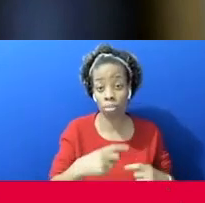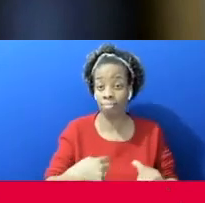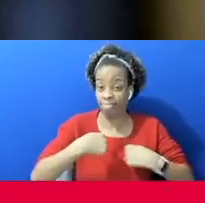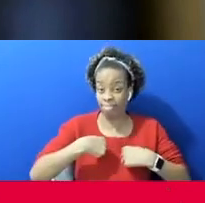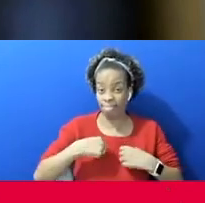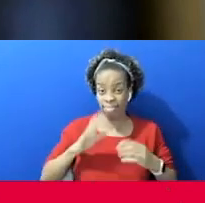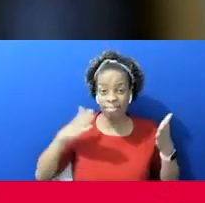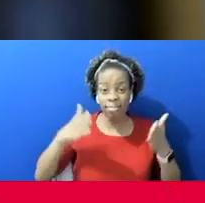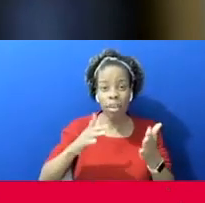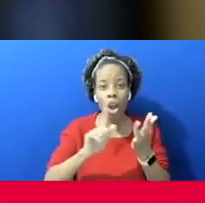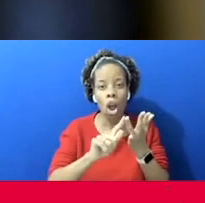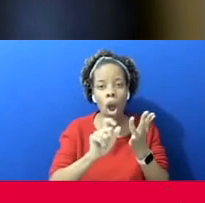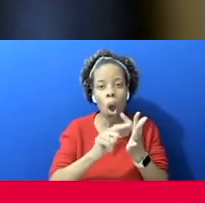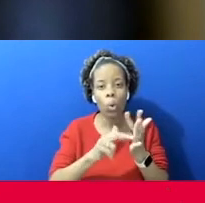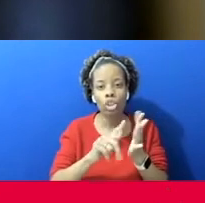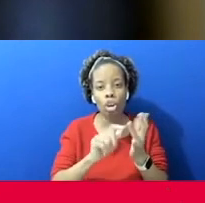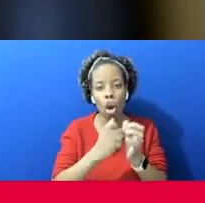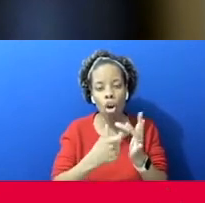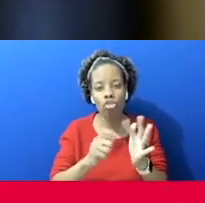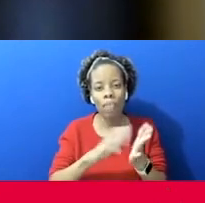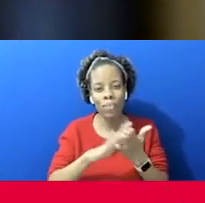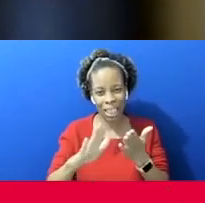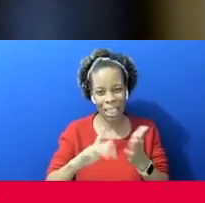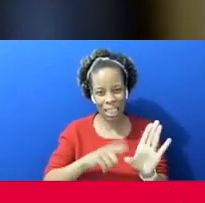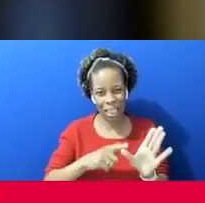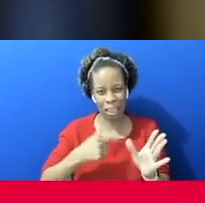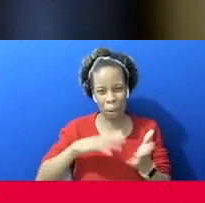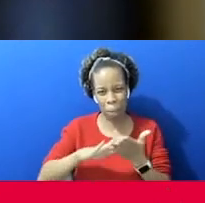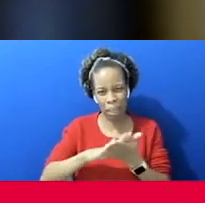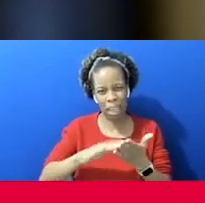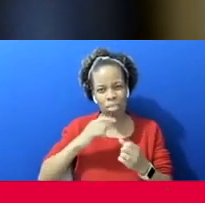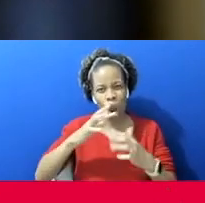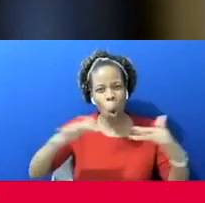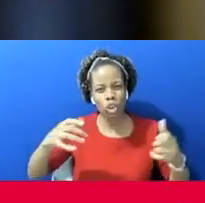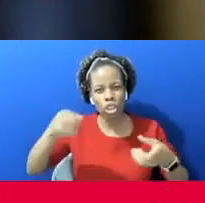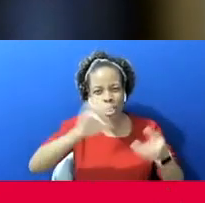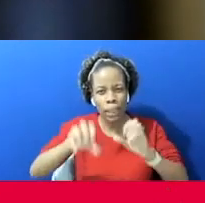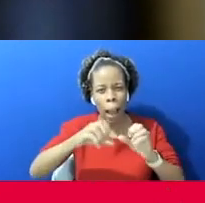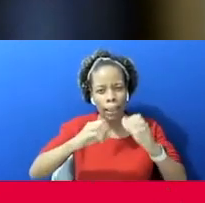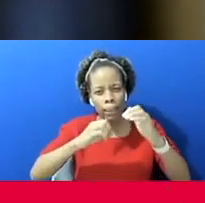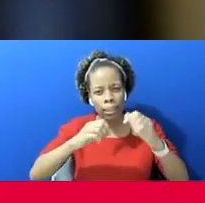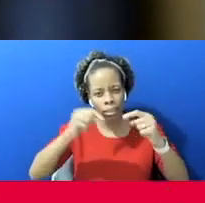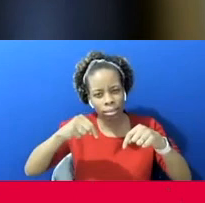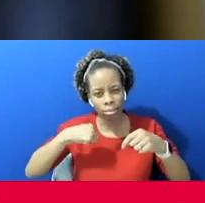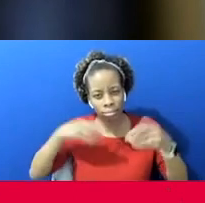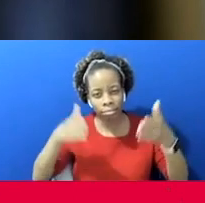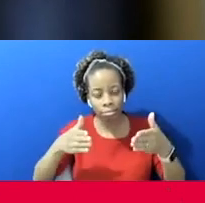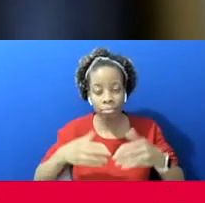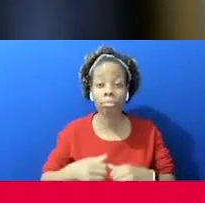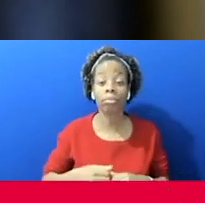do, you say drones aren't part of ocean sciences, but actually there are drones that are used or were developed